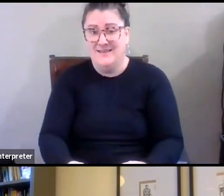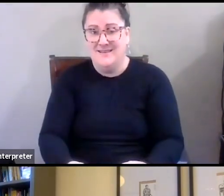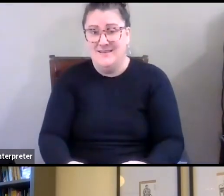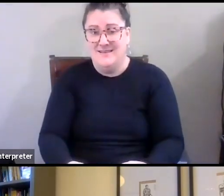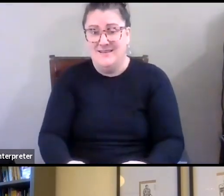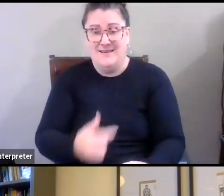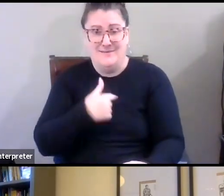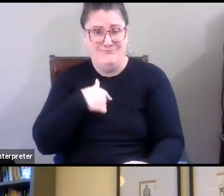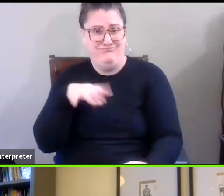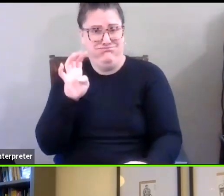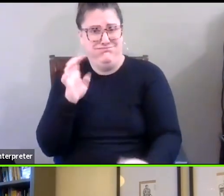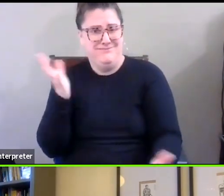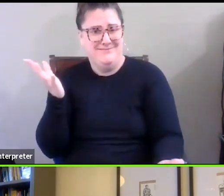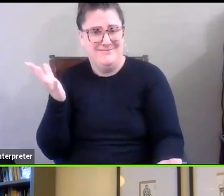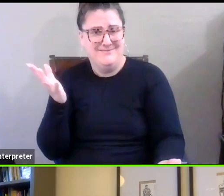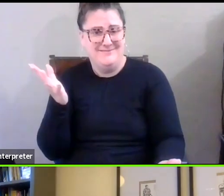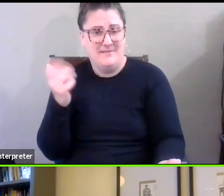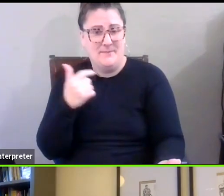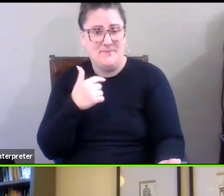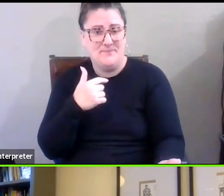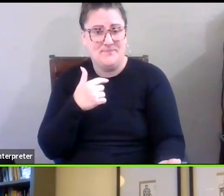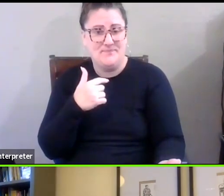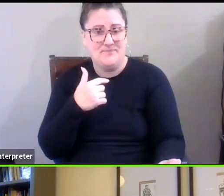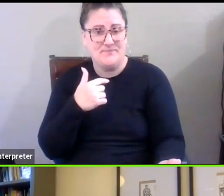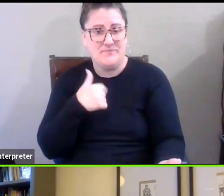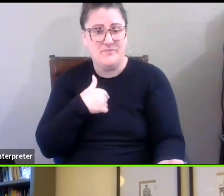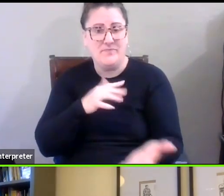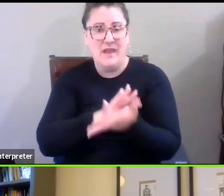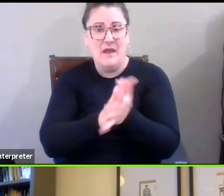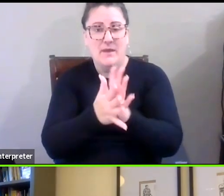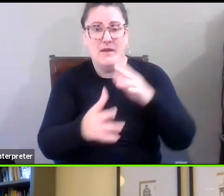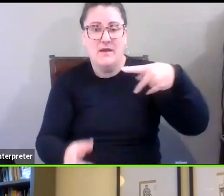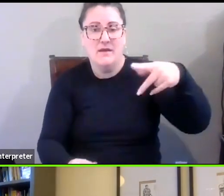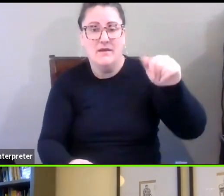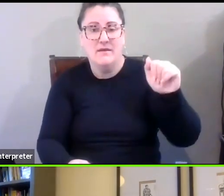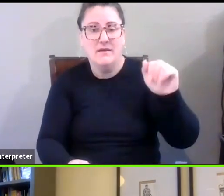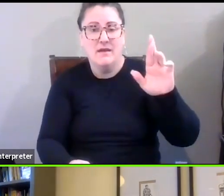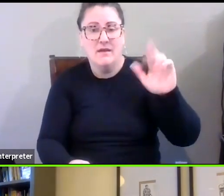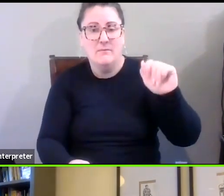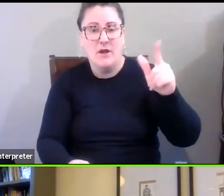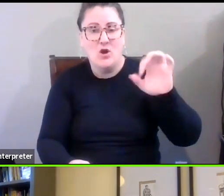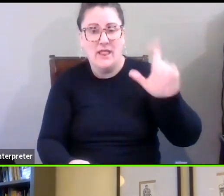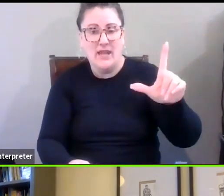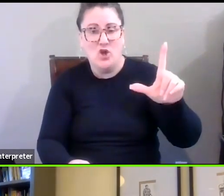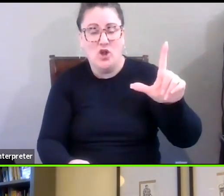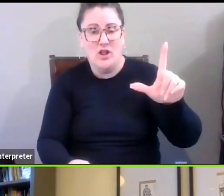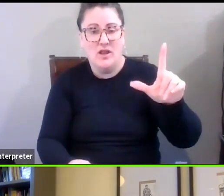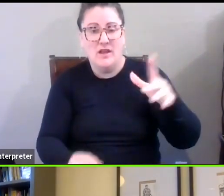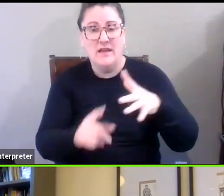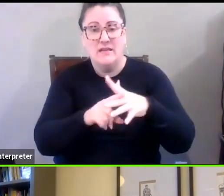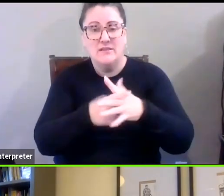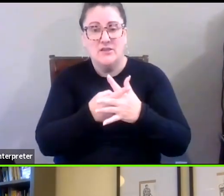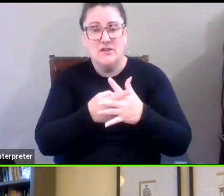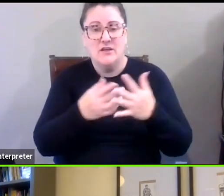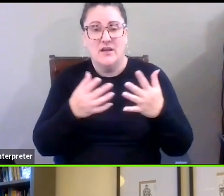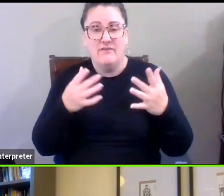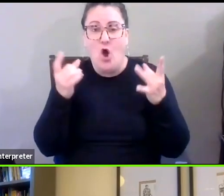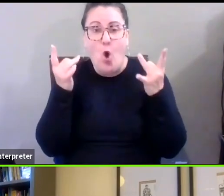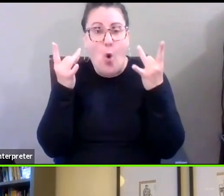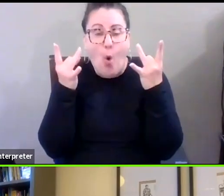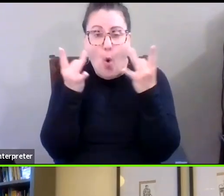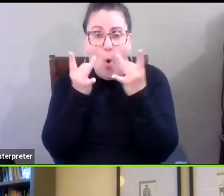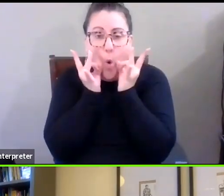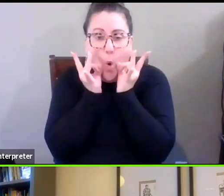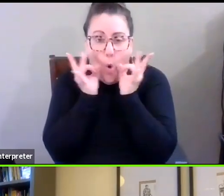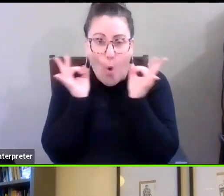went and I became a paralegal, which was the beginning of a horrible